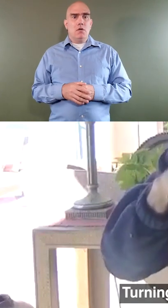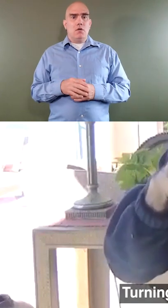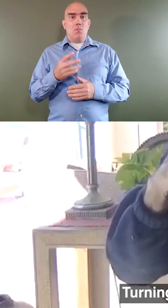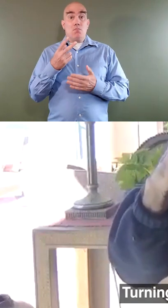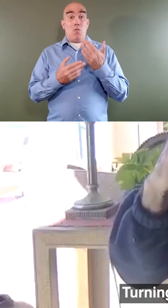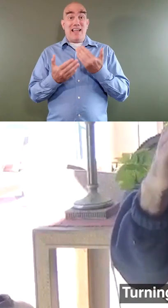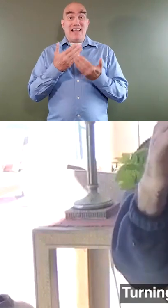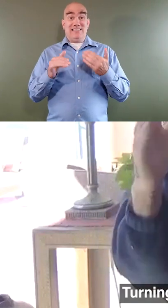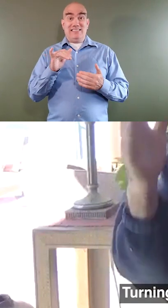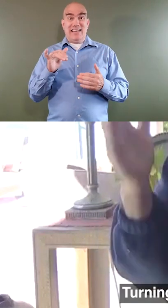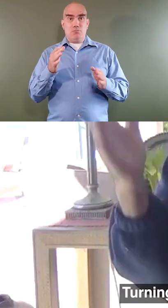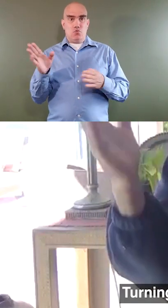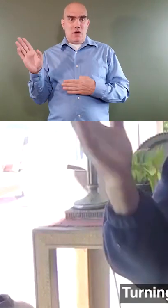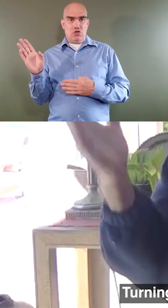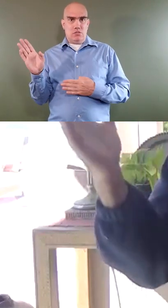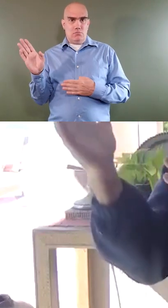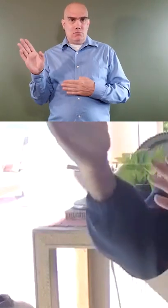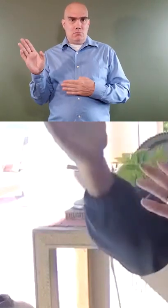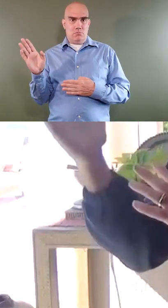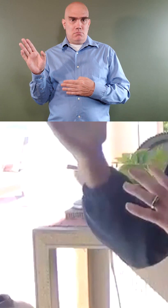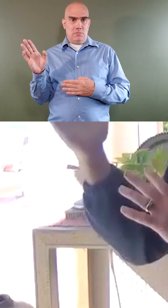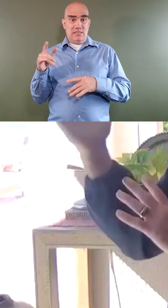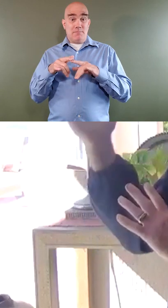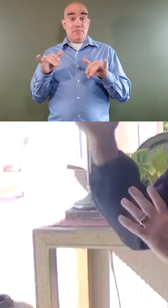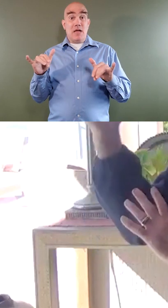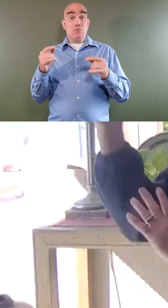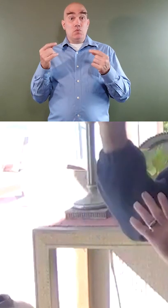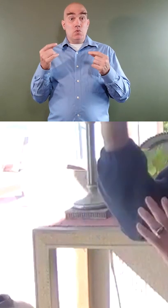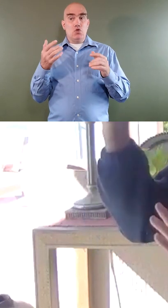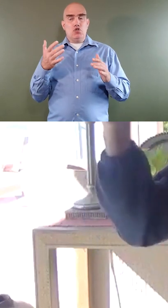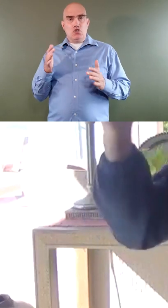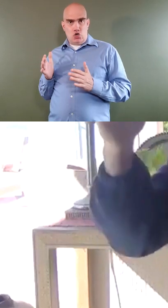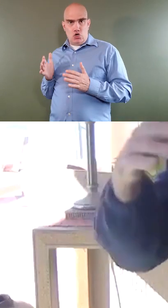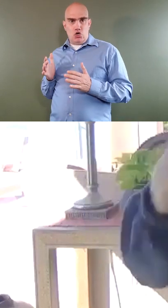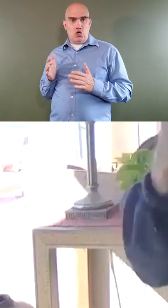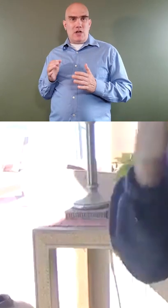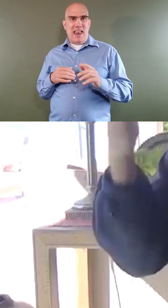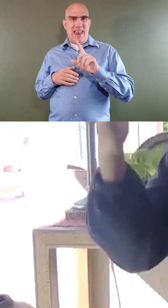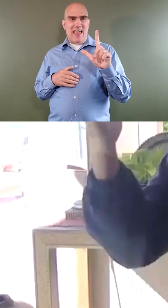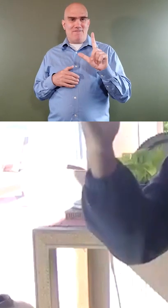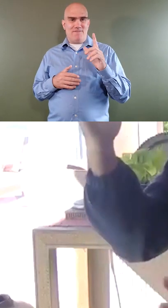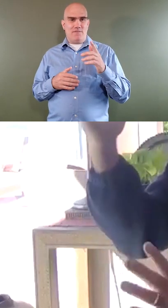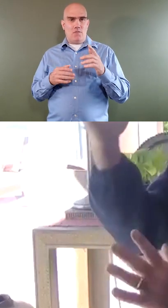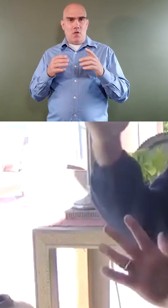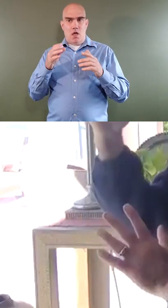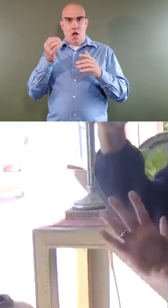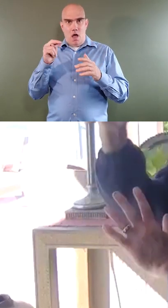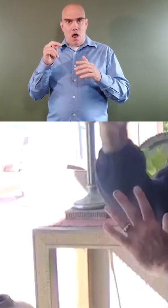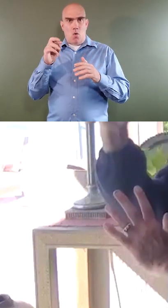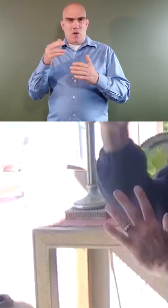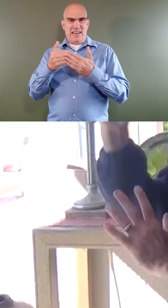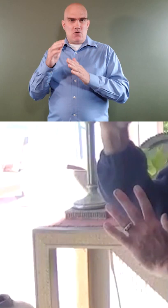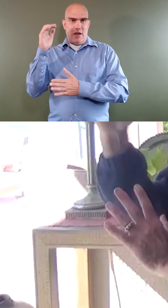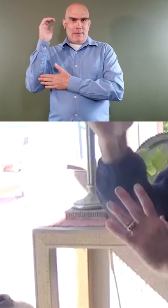turning both hands in the same direction, at the same time turning and placing the left fingers on or near the